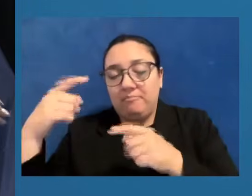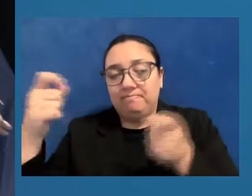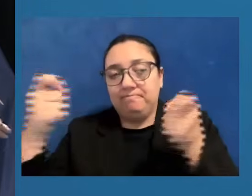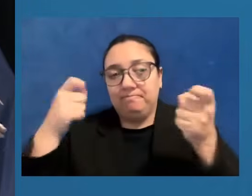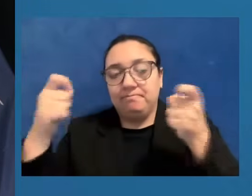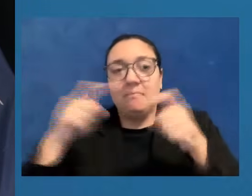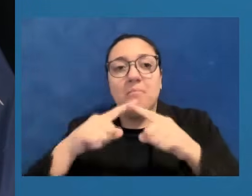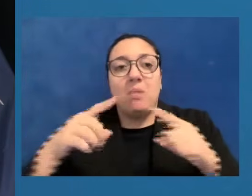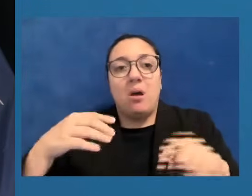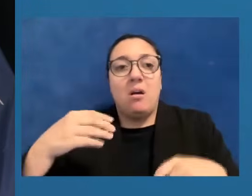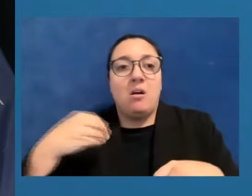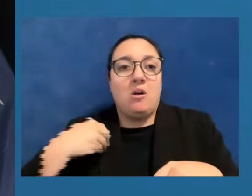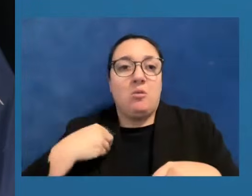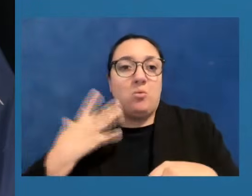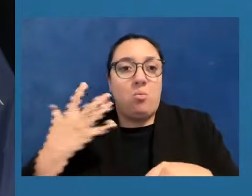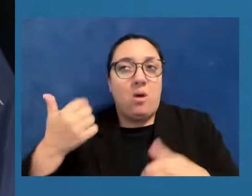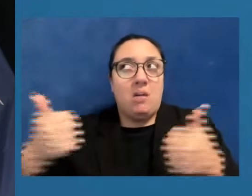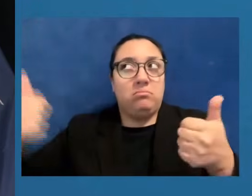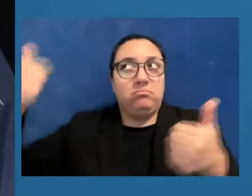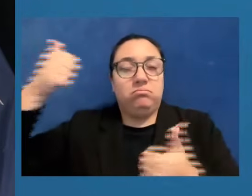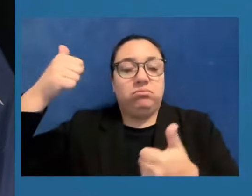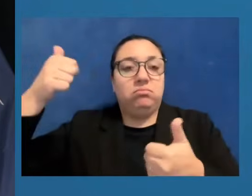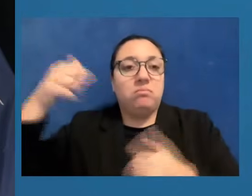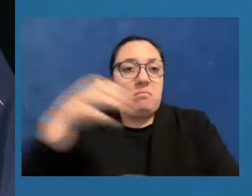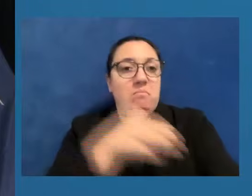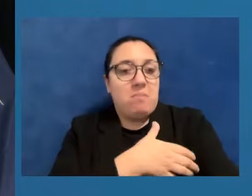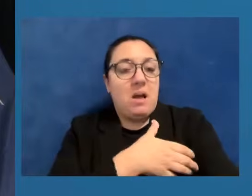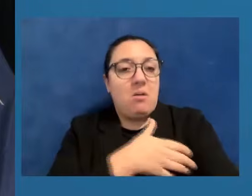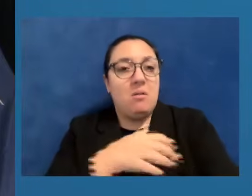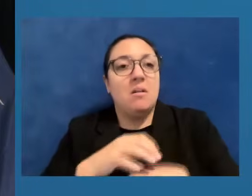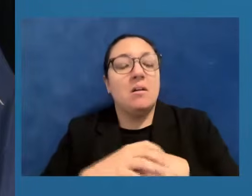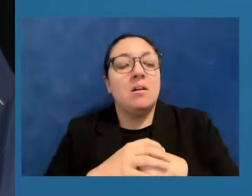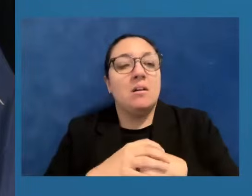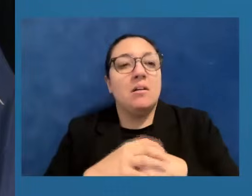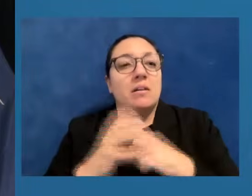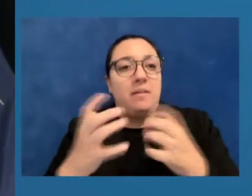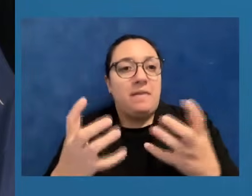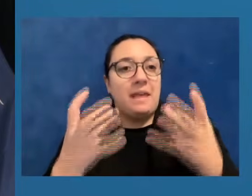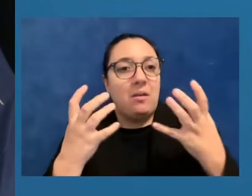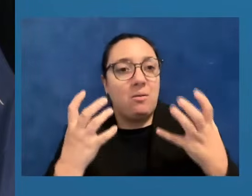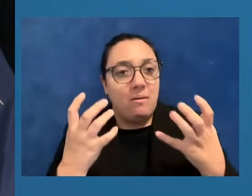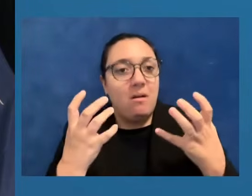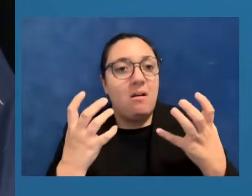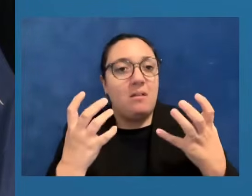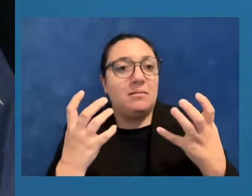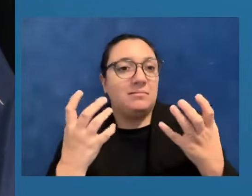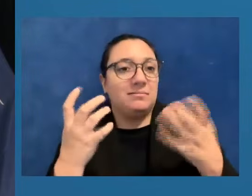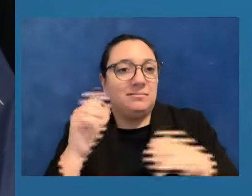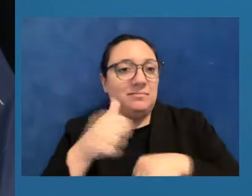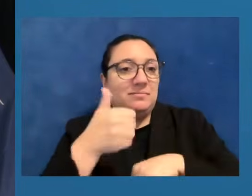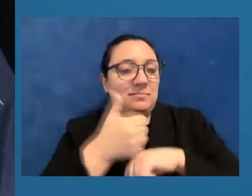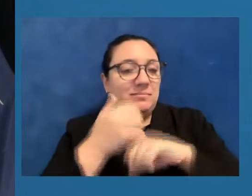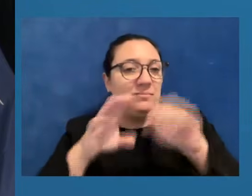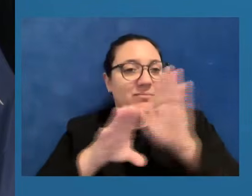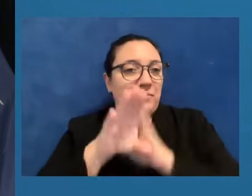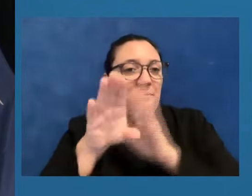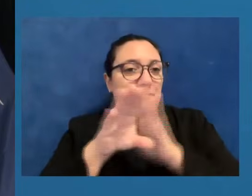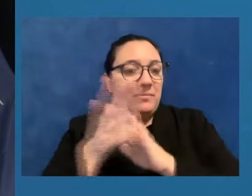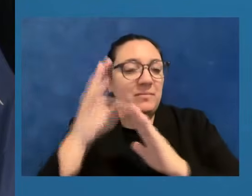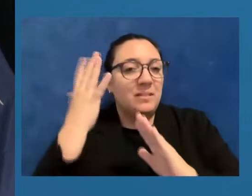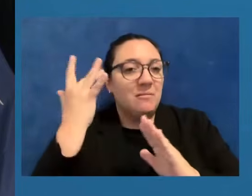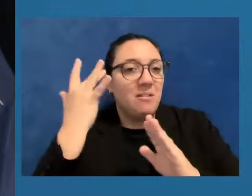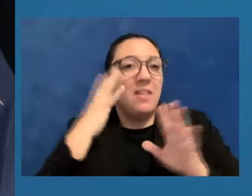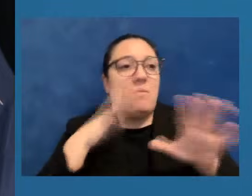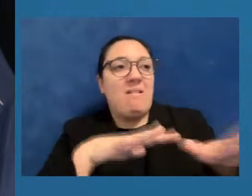power downtown wanted to make this happen so people can get out of the city faster and start developing the suburbs, right? The white flight of the 1960s.